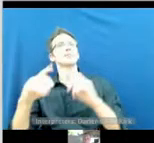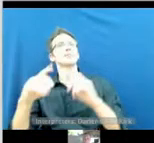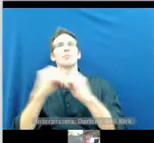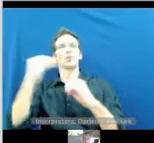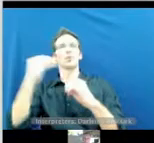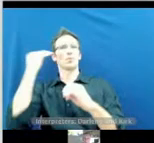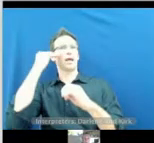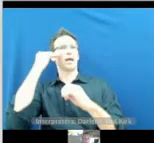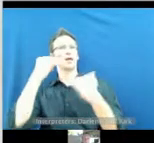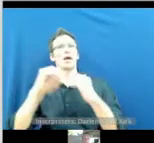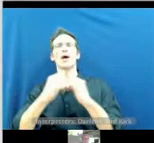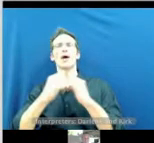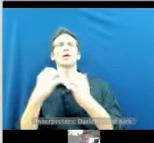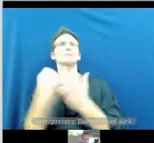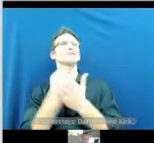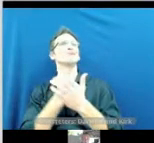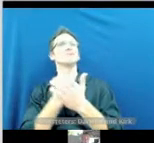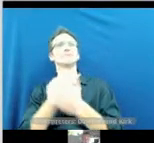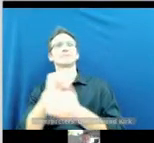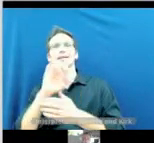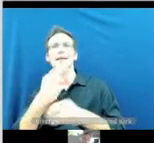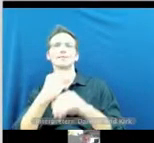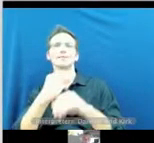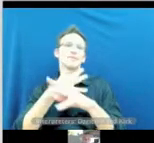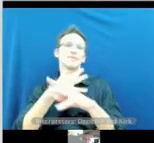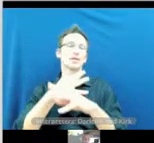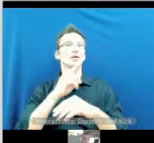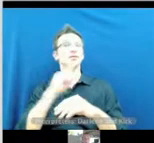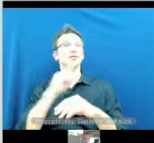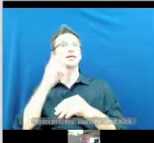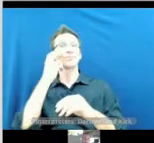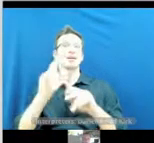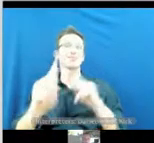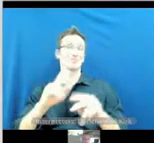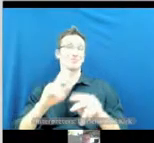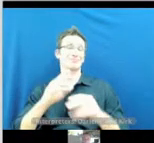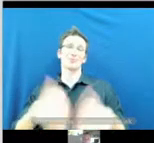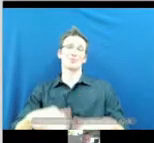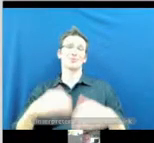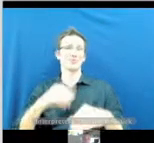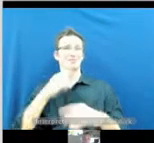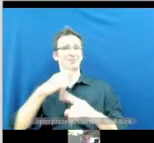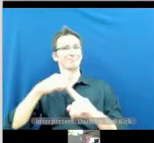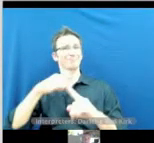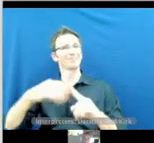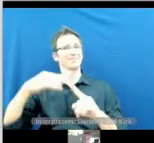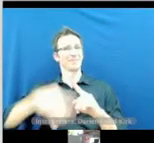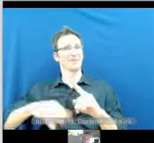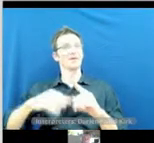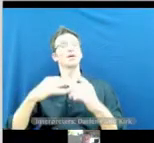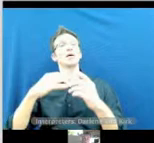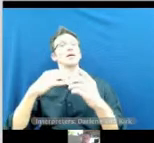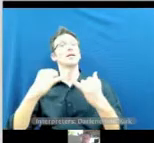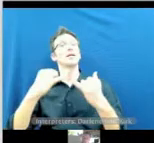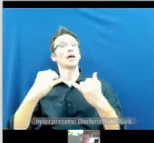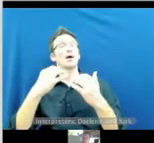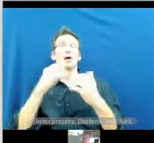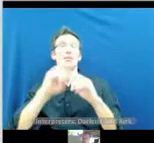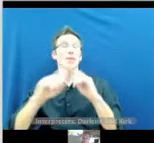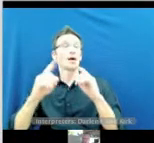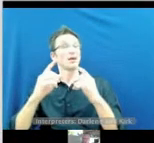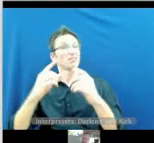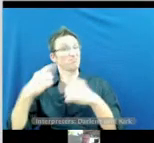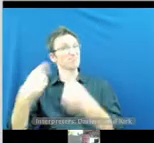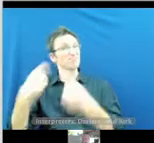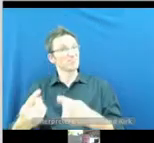I think for deafblind people, again, it's the great benefit just because there are inherently some issues in video